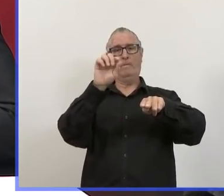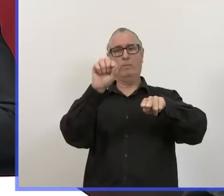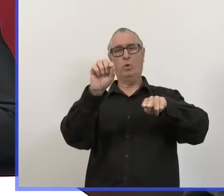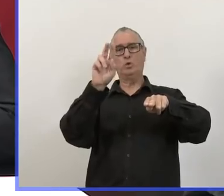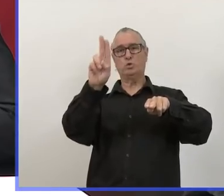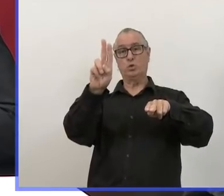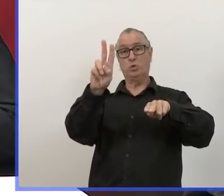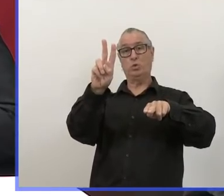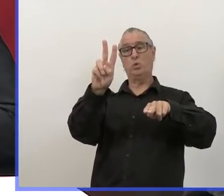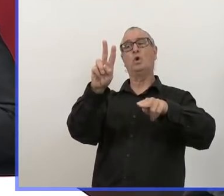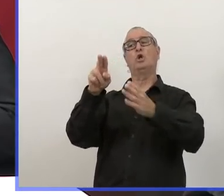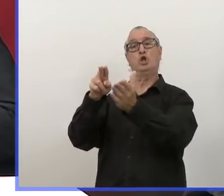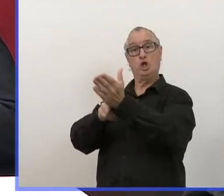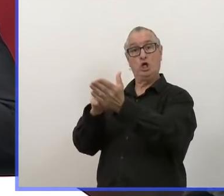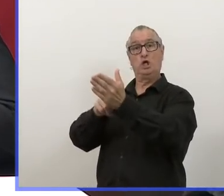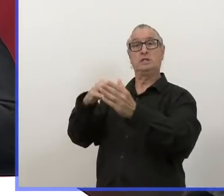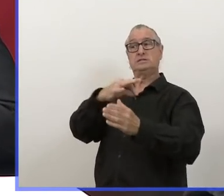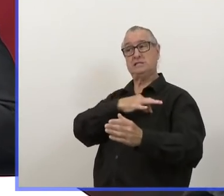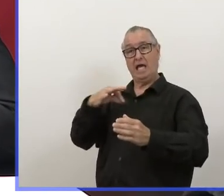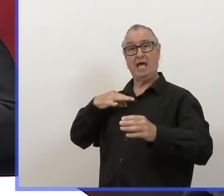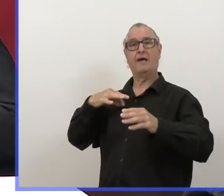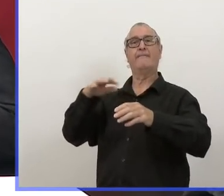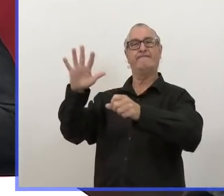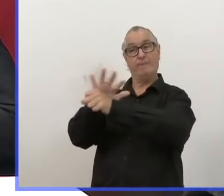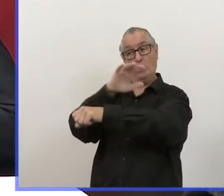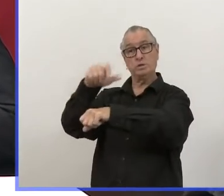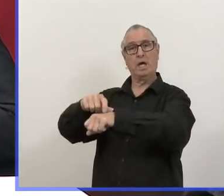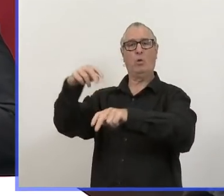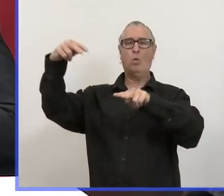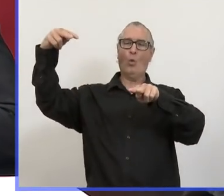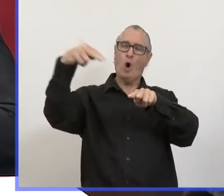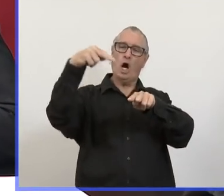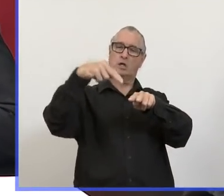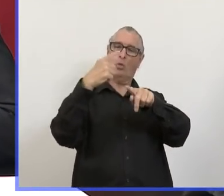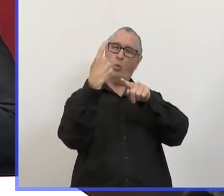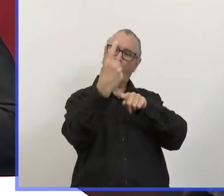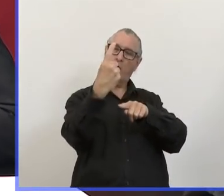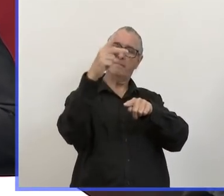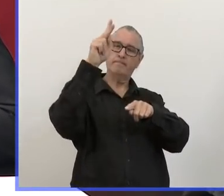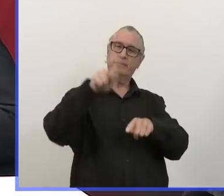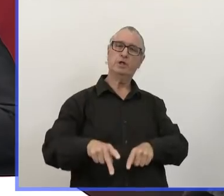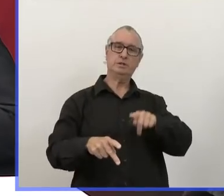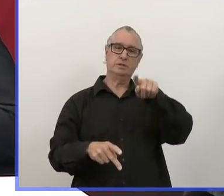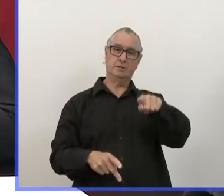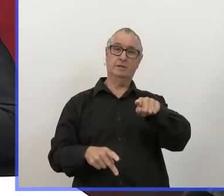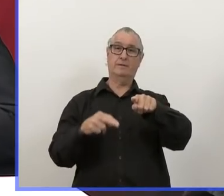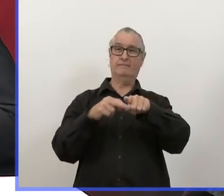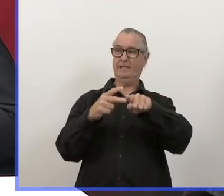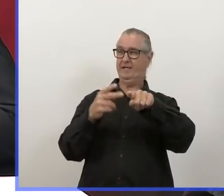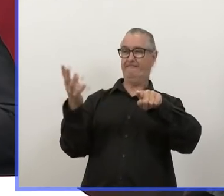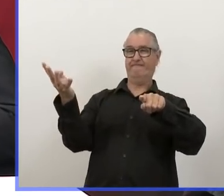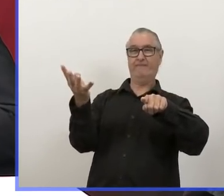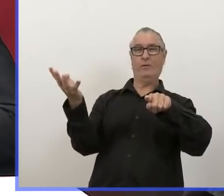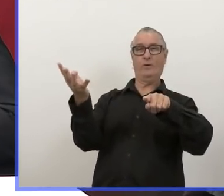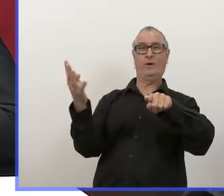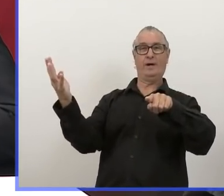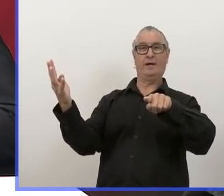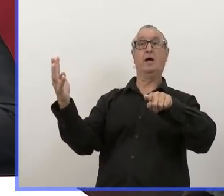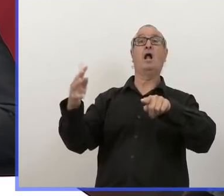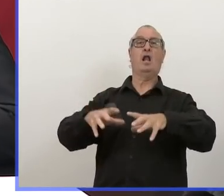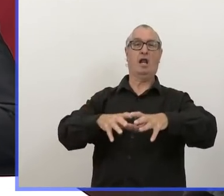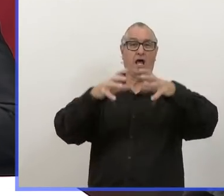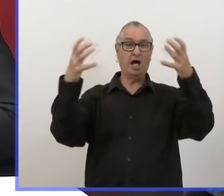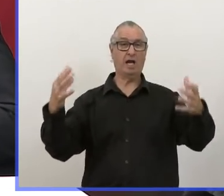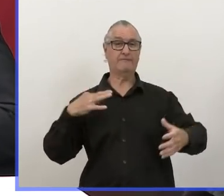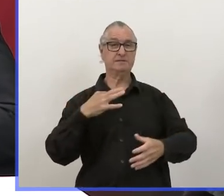equivalent nurses. So it's a lot of person power that's required to manage somebody in ICU as well. And when we're developing these individuals,